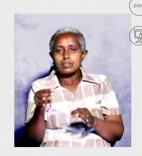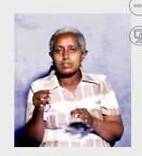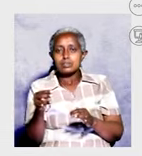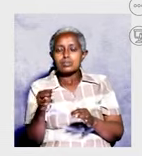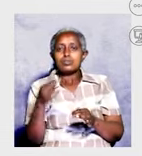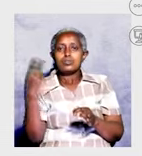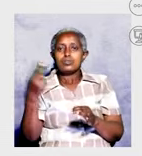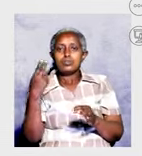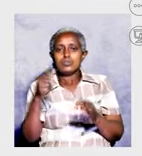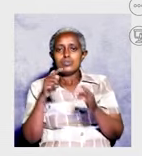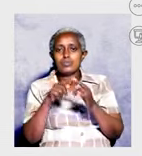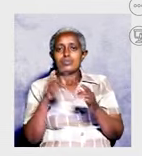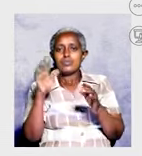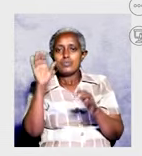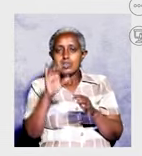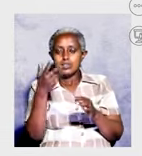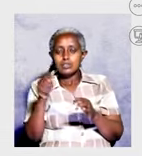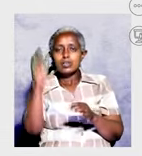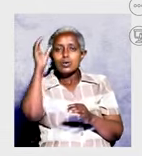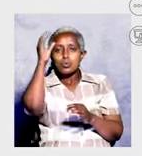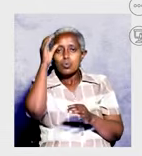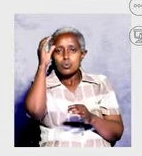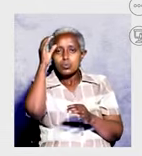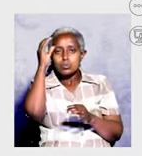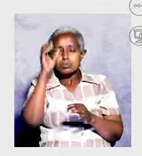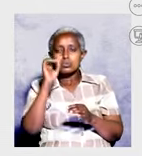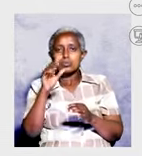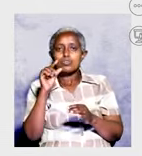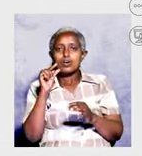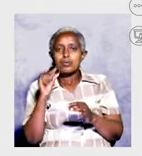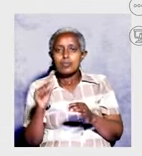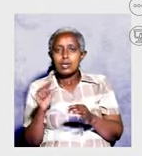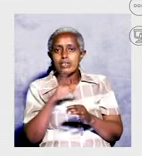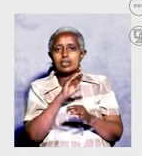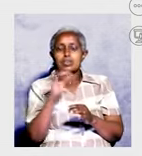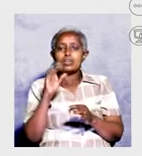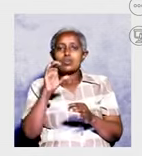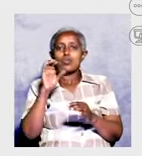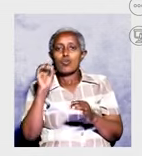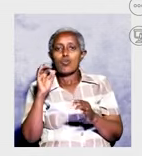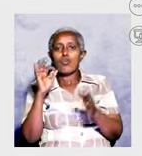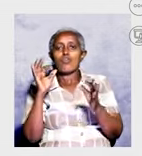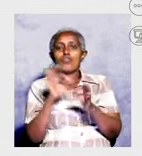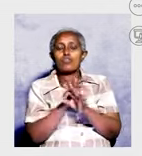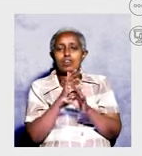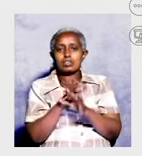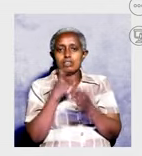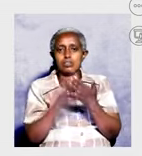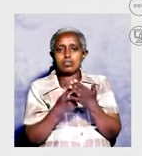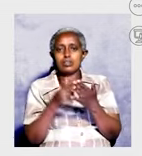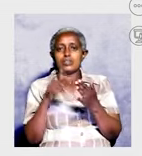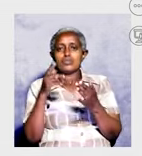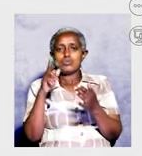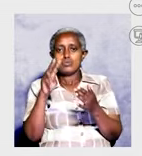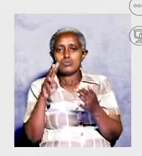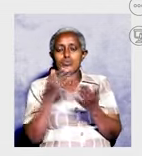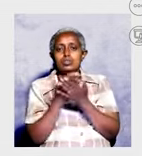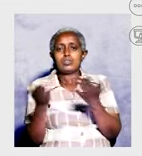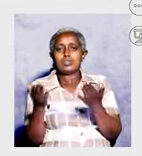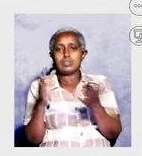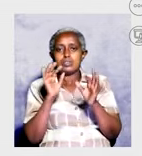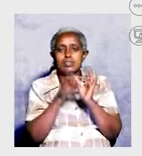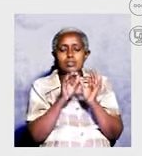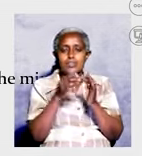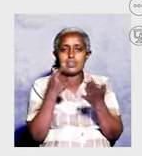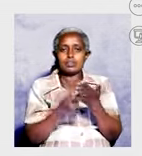useful to define the concepts minor and cofactors. We need these two things. So let's